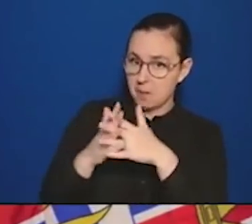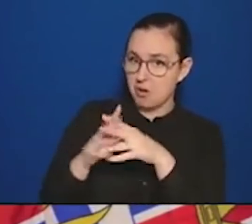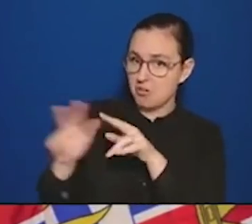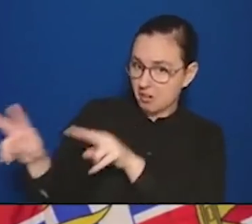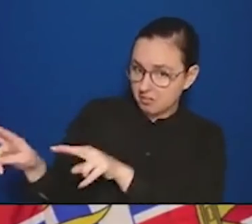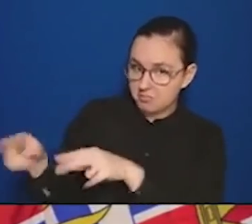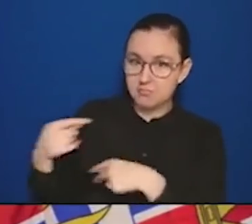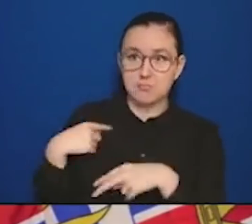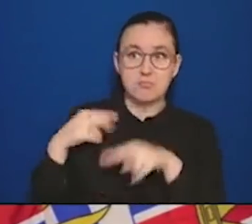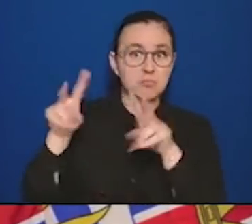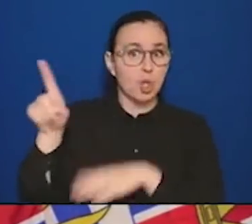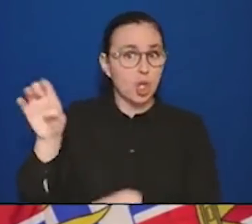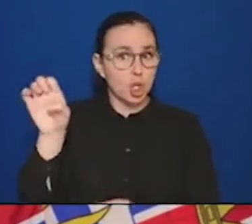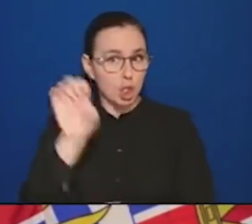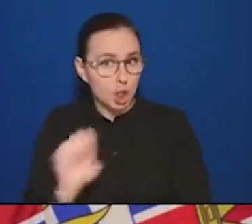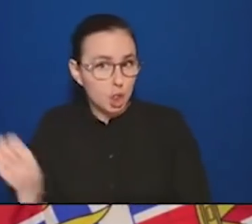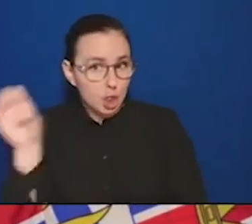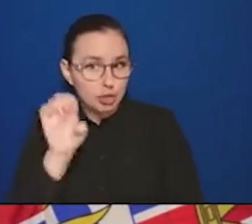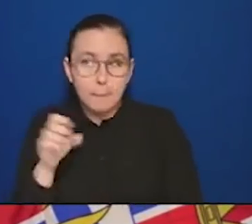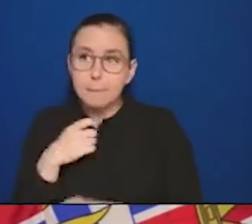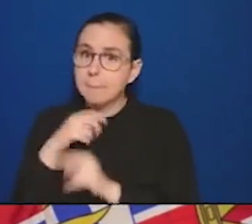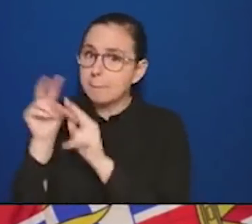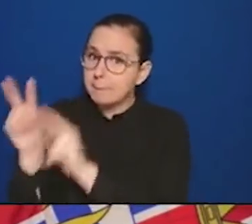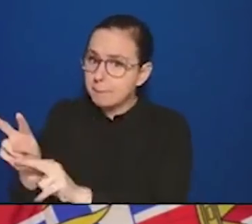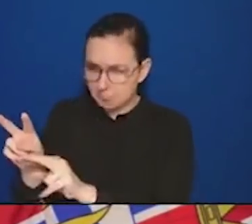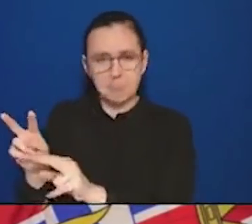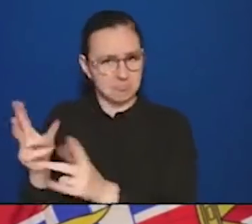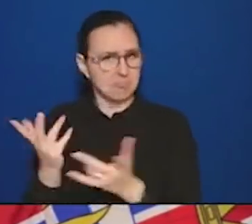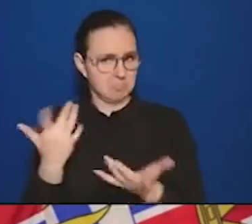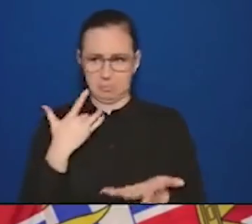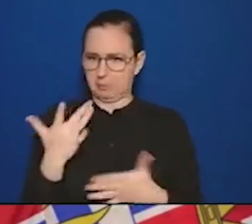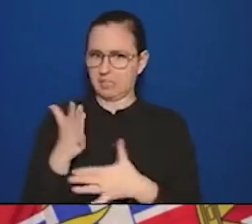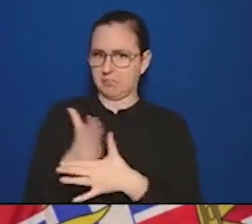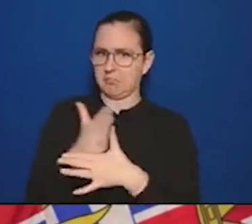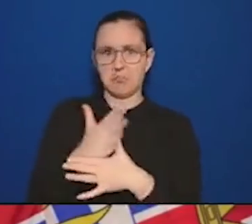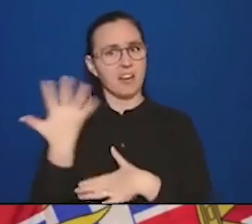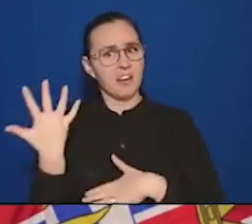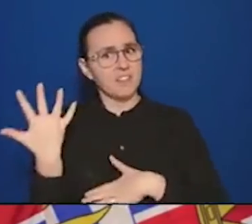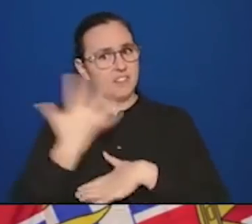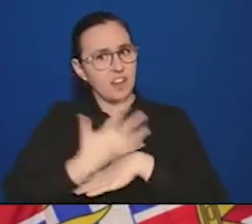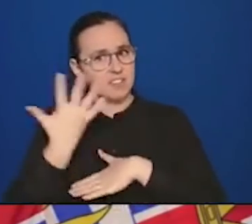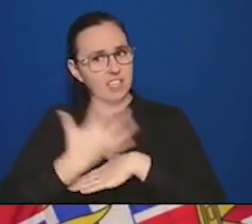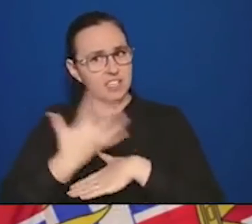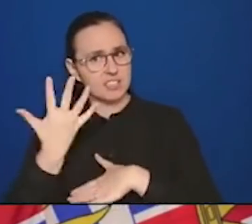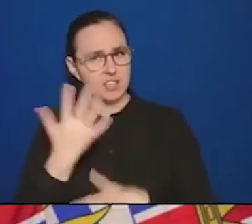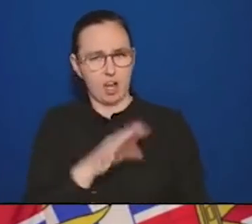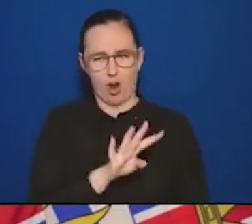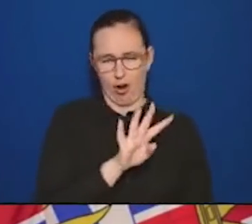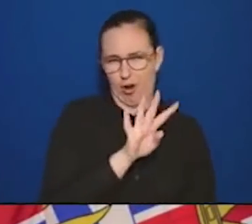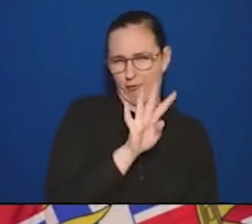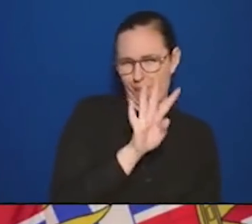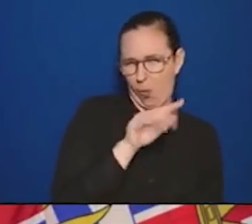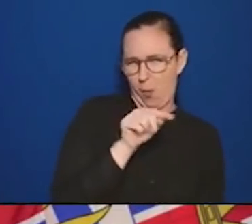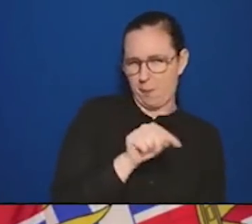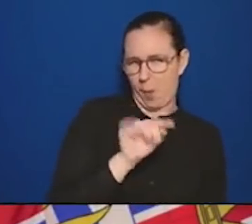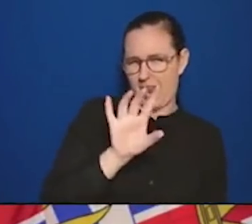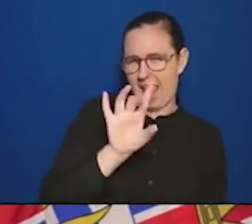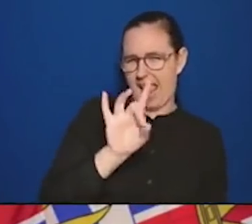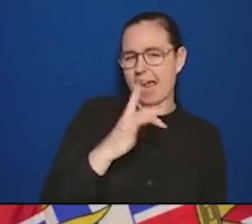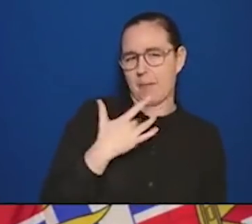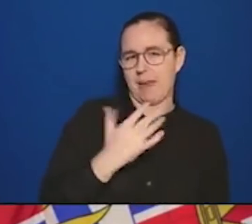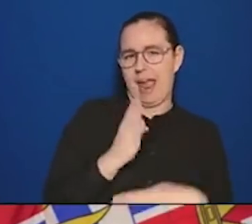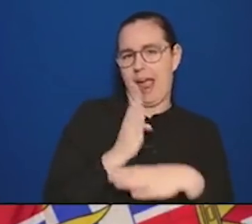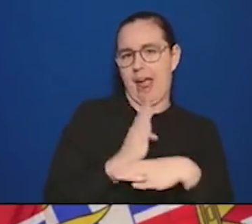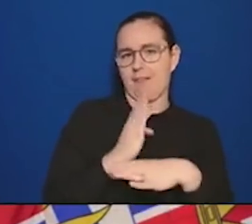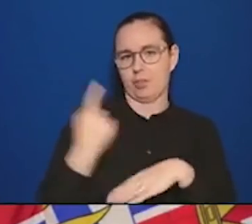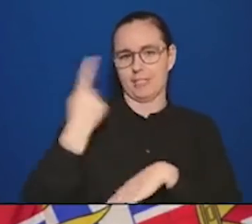support that research as well, that 4.8 was the average in those places where